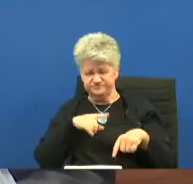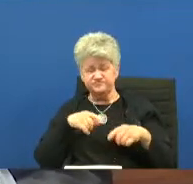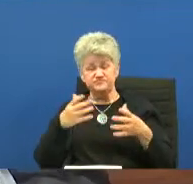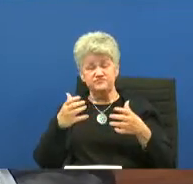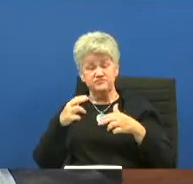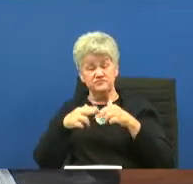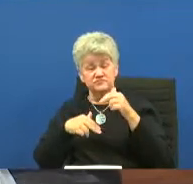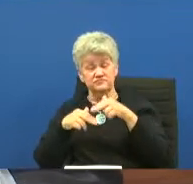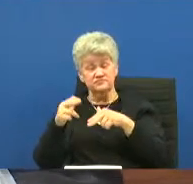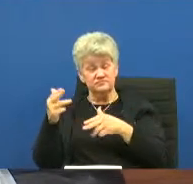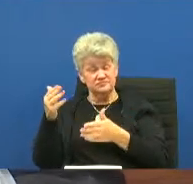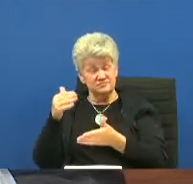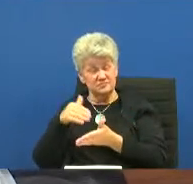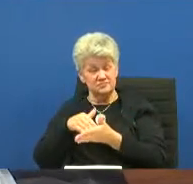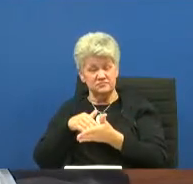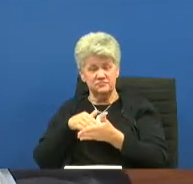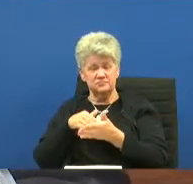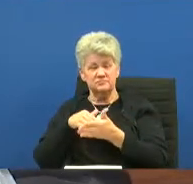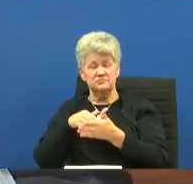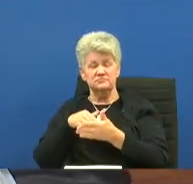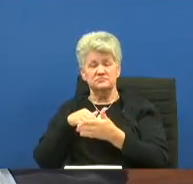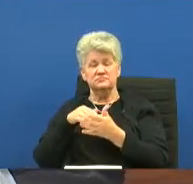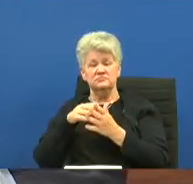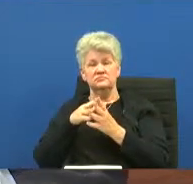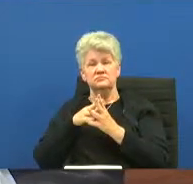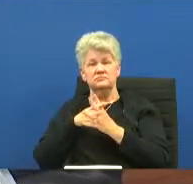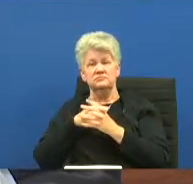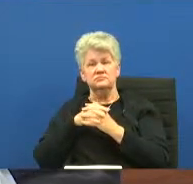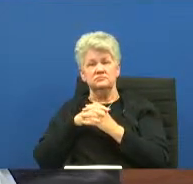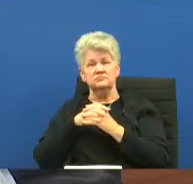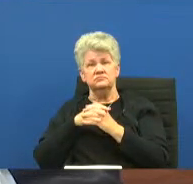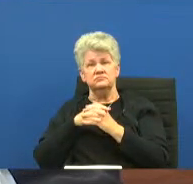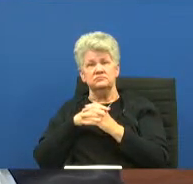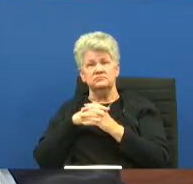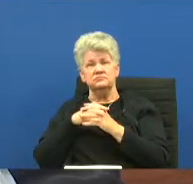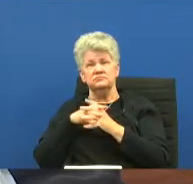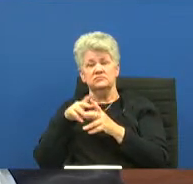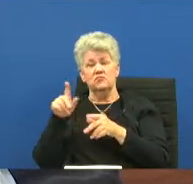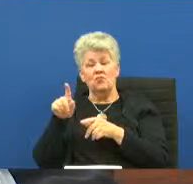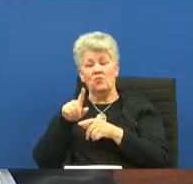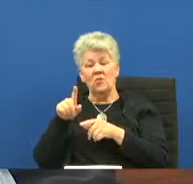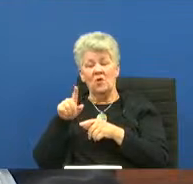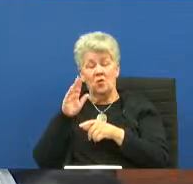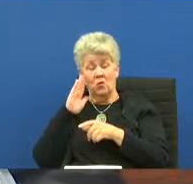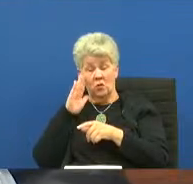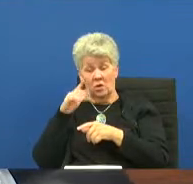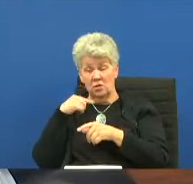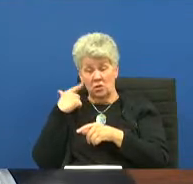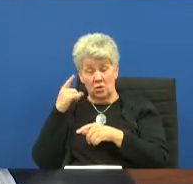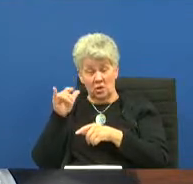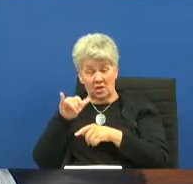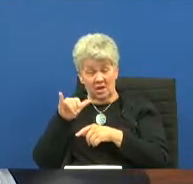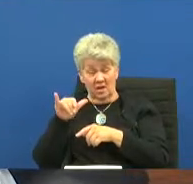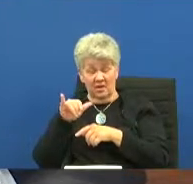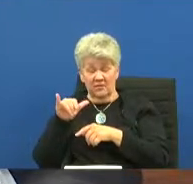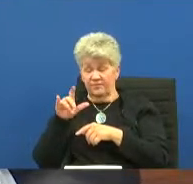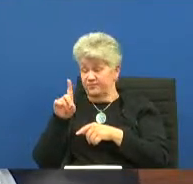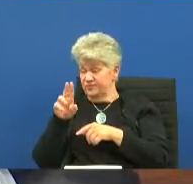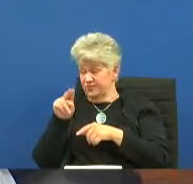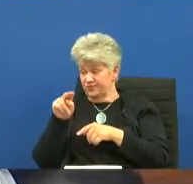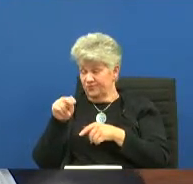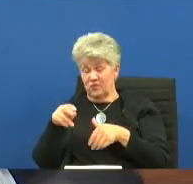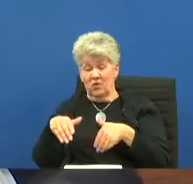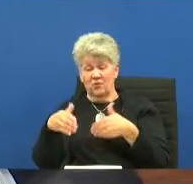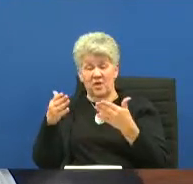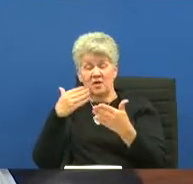and do things, it's great that there may be housing available and everything else, but where it's going or where it may go, Councilman Dunn brought up a good